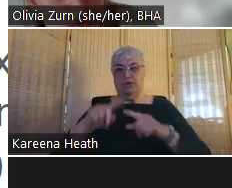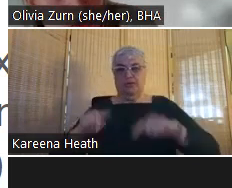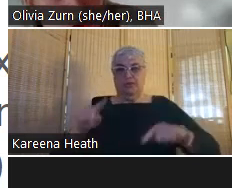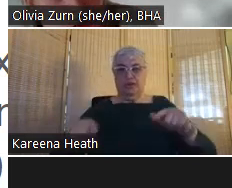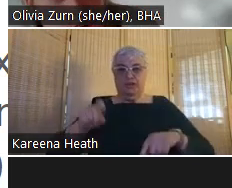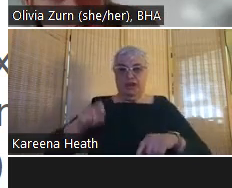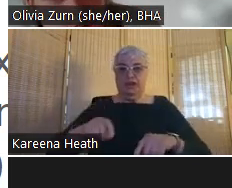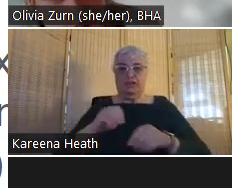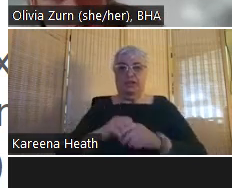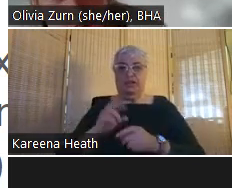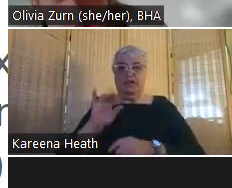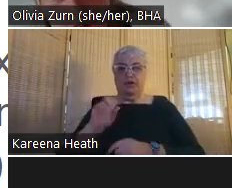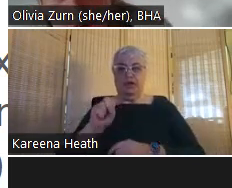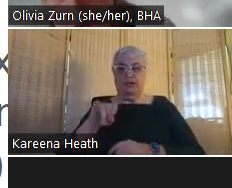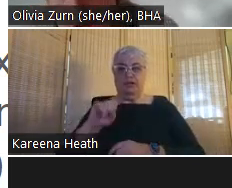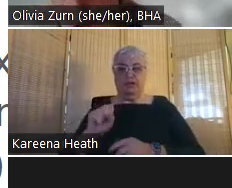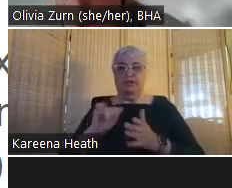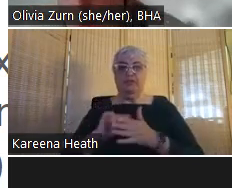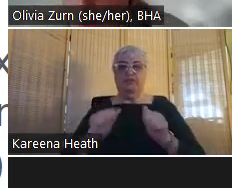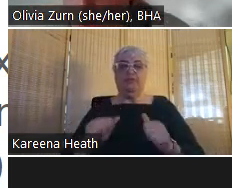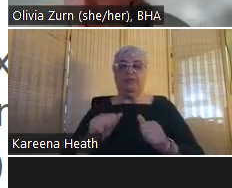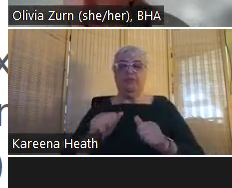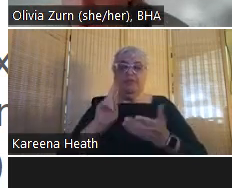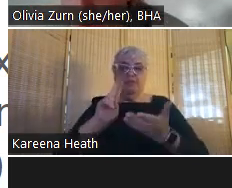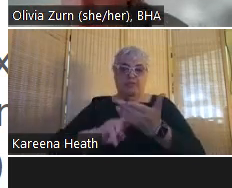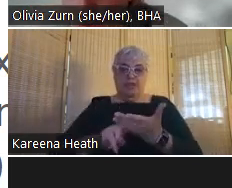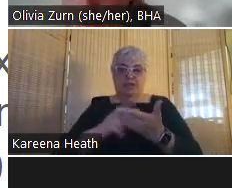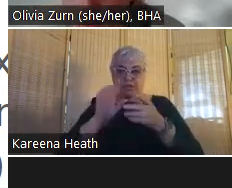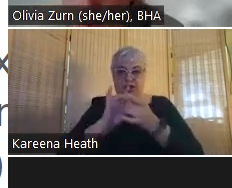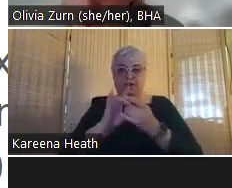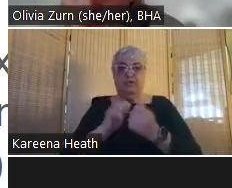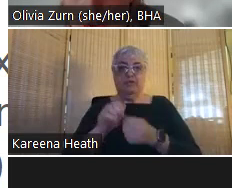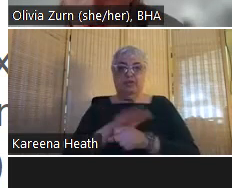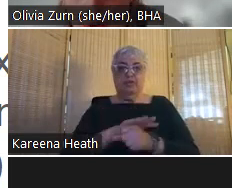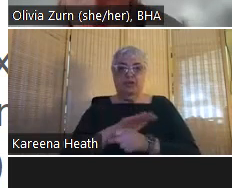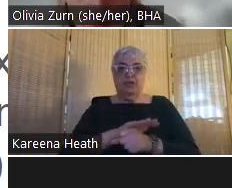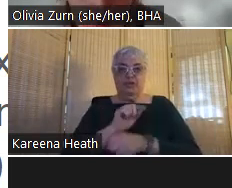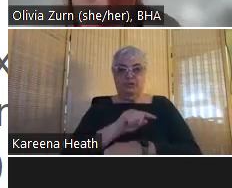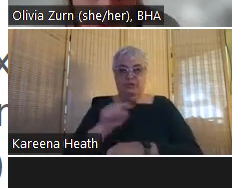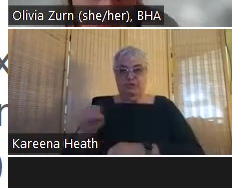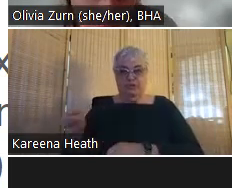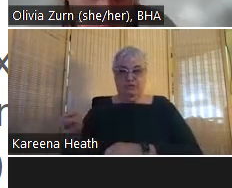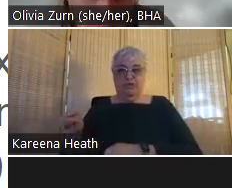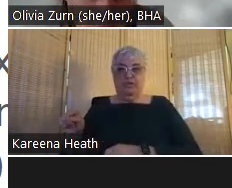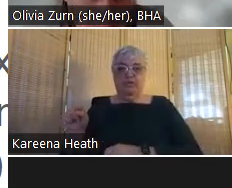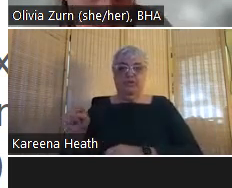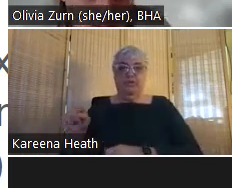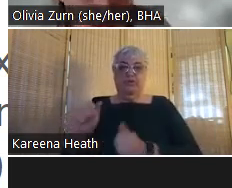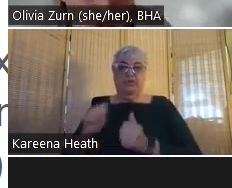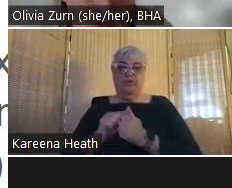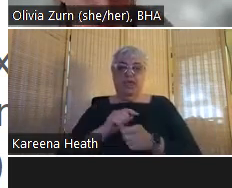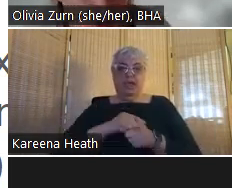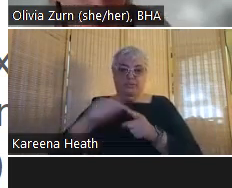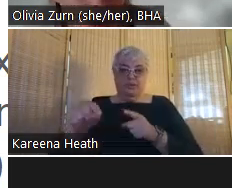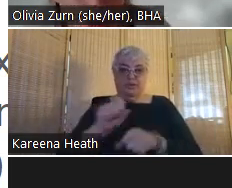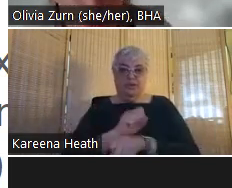And walk-in crisis teams can develop contractual relationships with local providers with expertise working